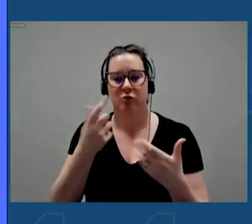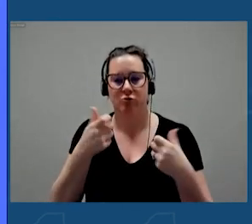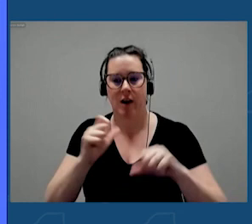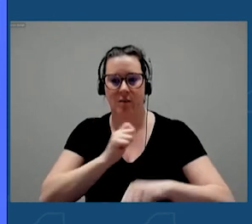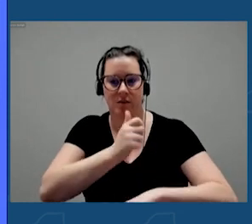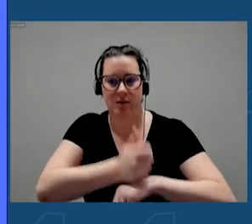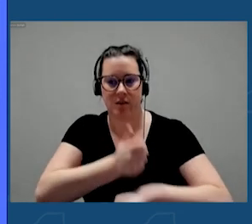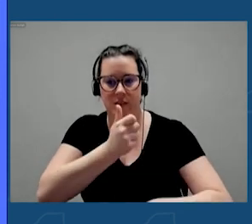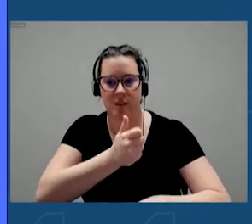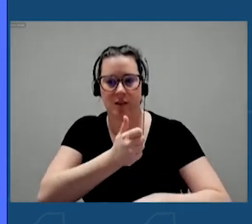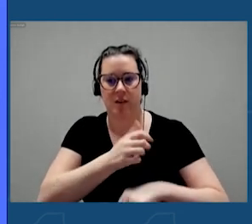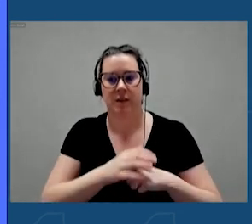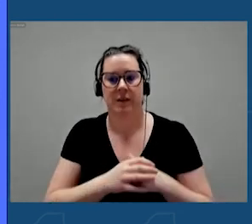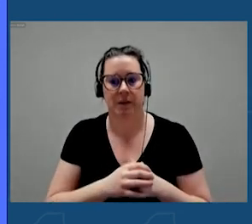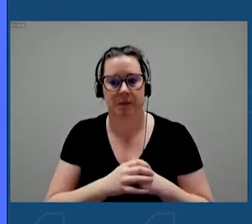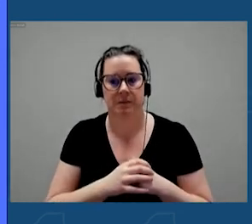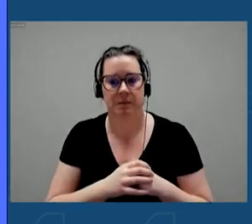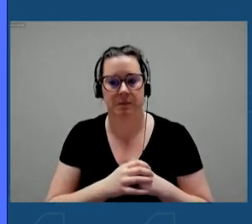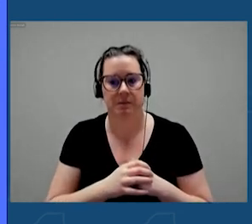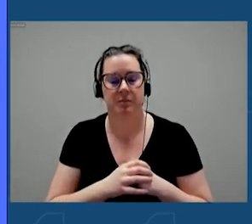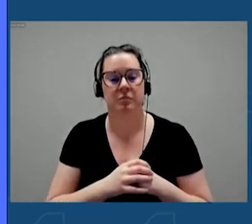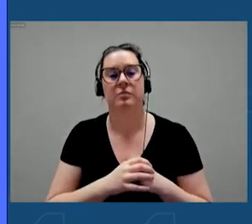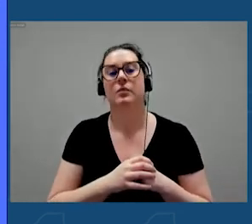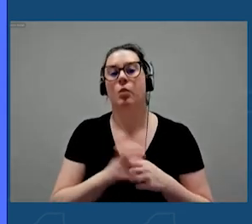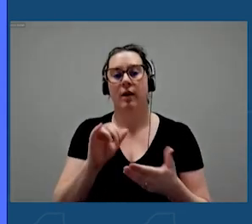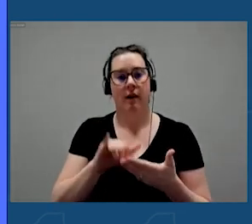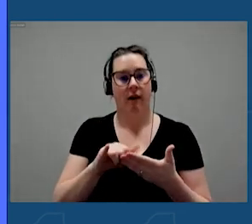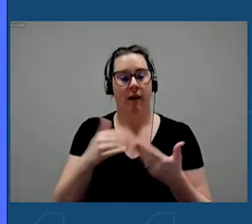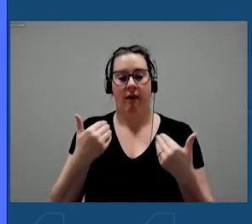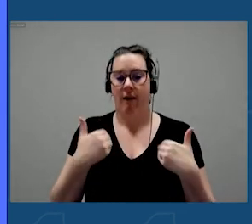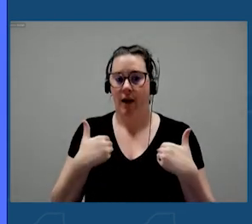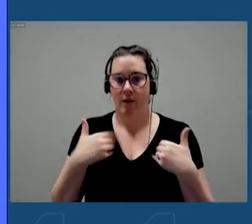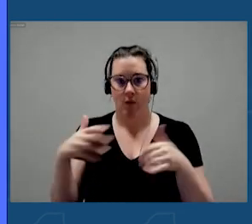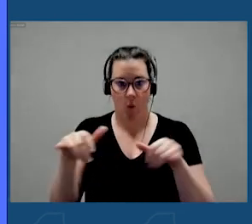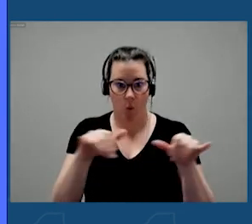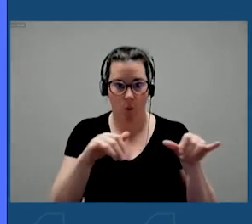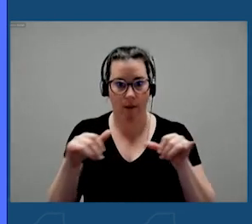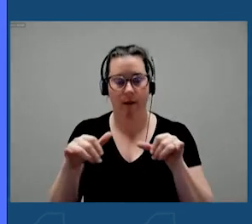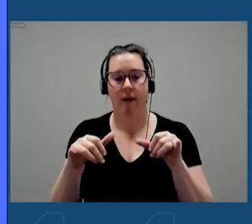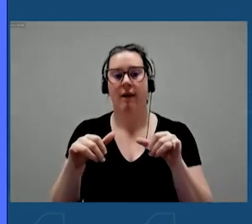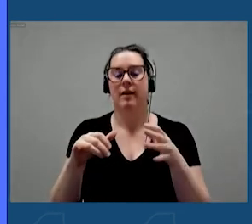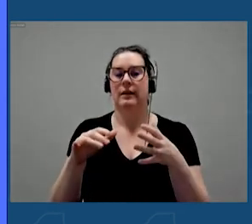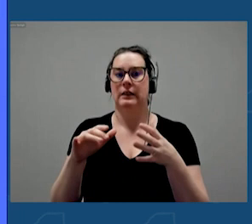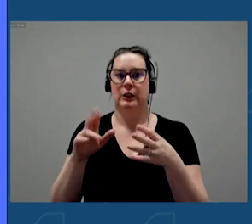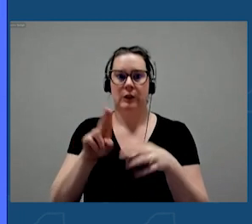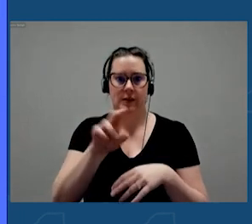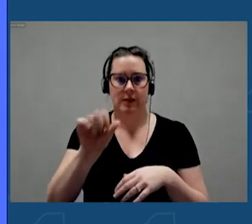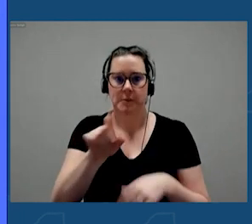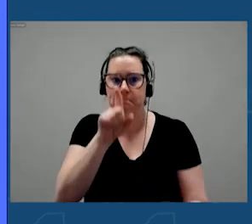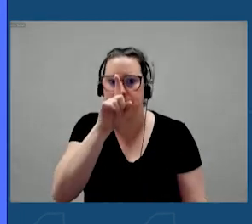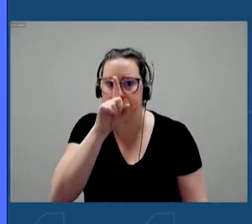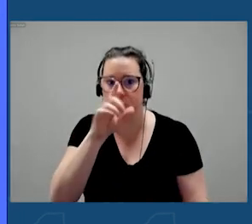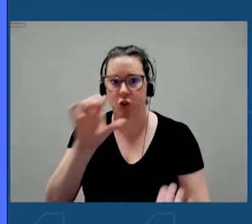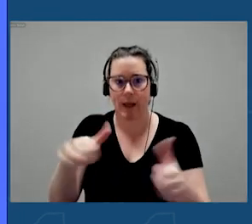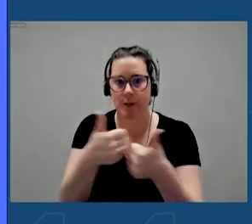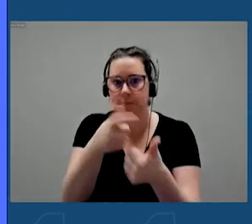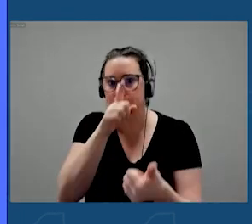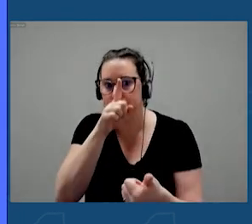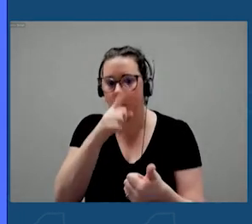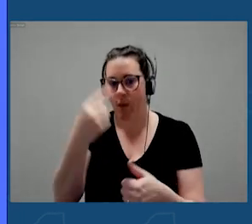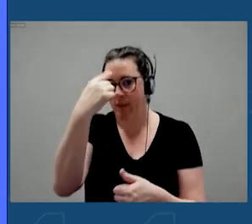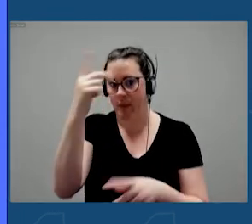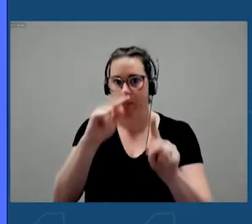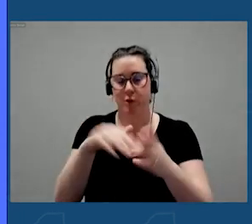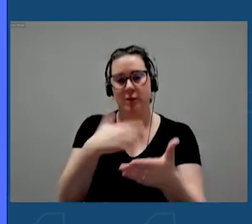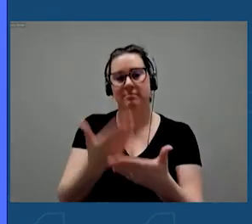experience. We have a way in the United States of stigmatizing challenge so that we don't talk about it, and we think everybody just arrived the way they are in